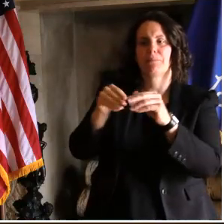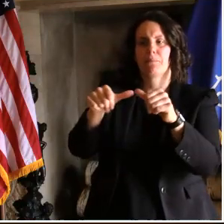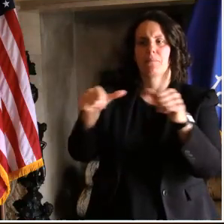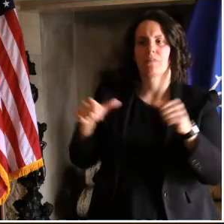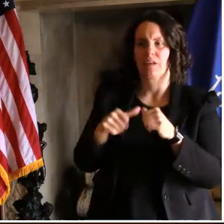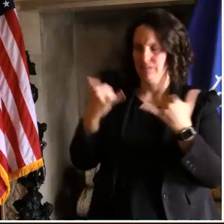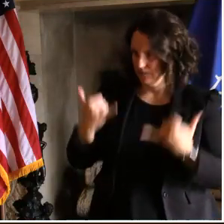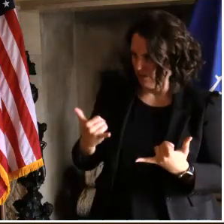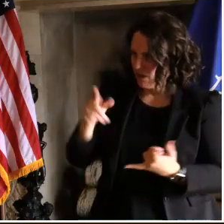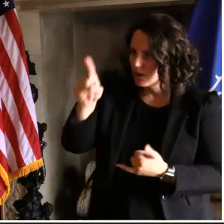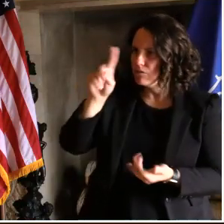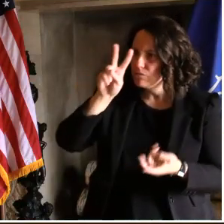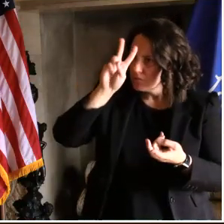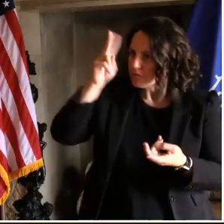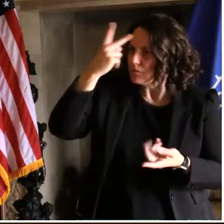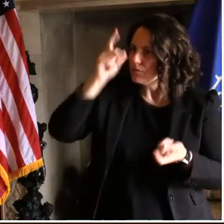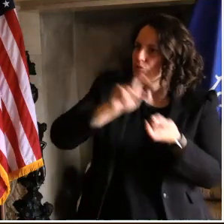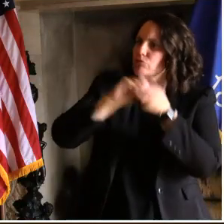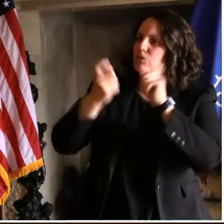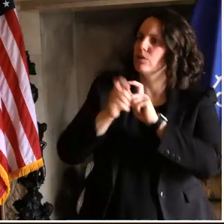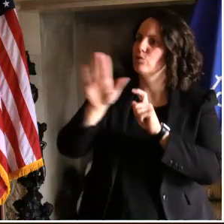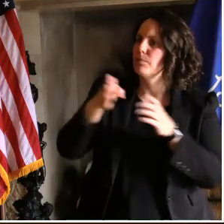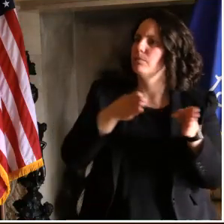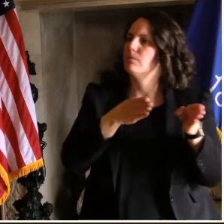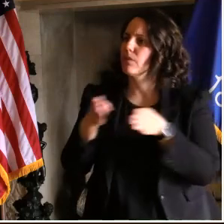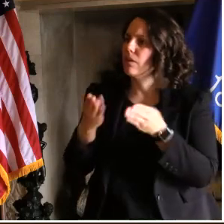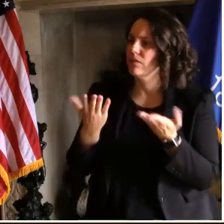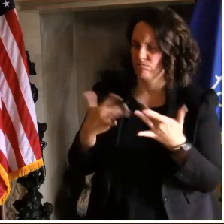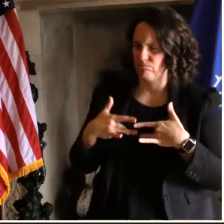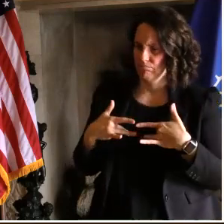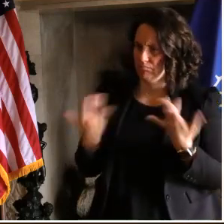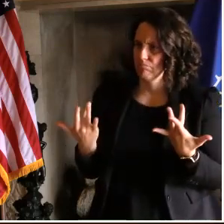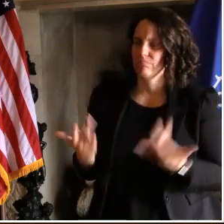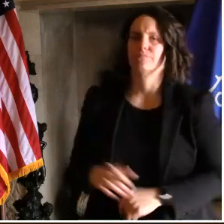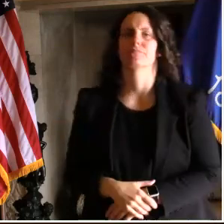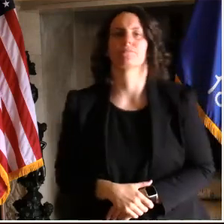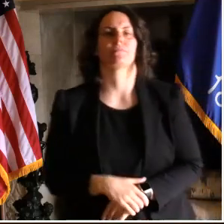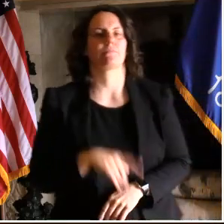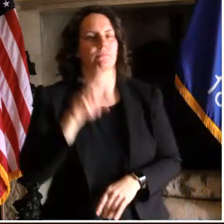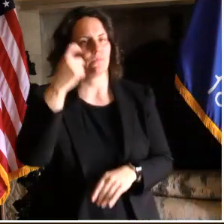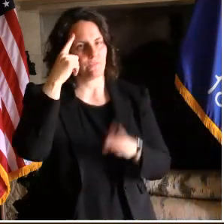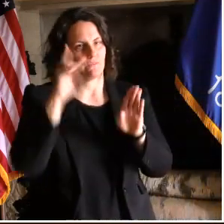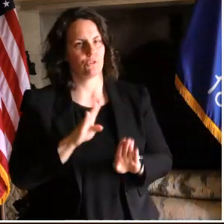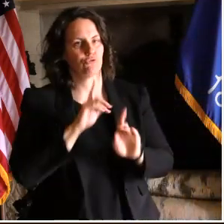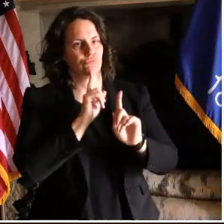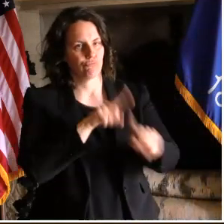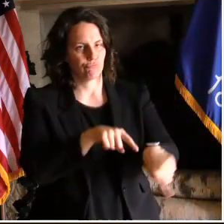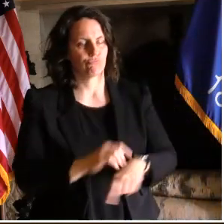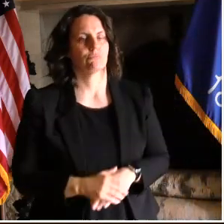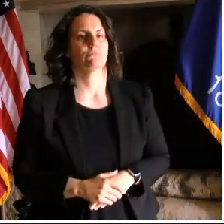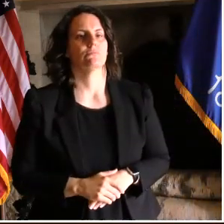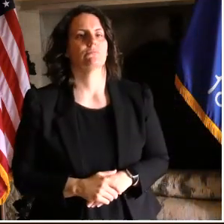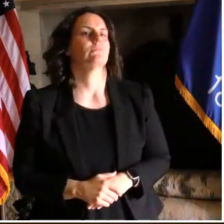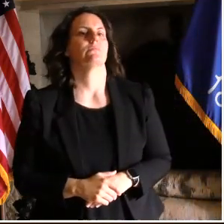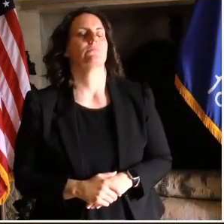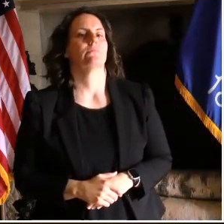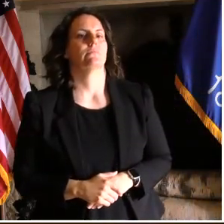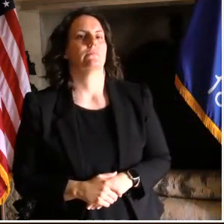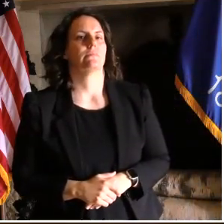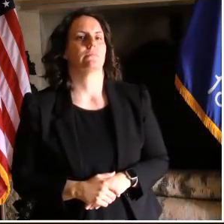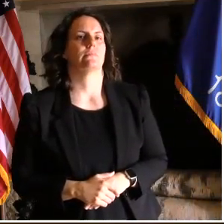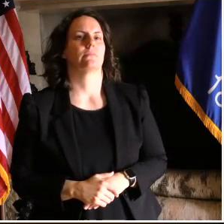to now put that into place tomorrow? Sure. And we continue to, we have in the past and will continue